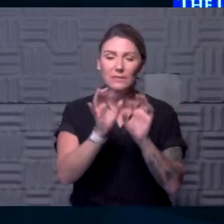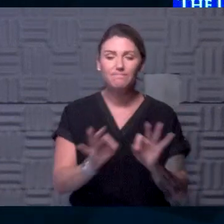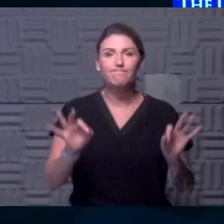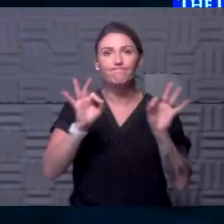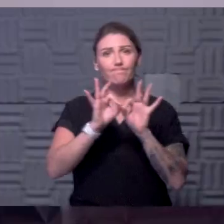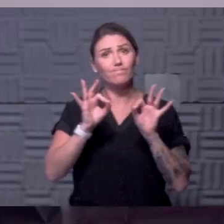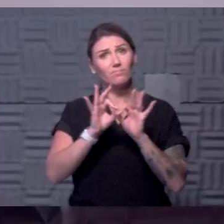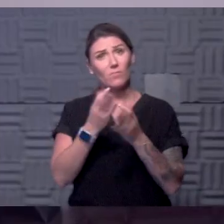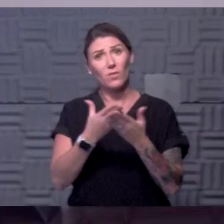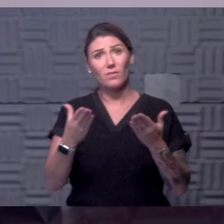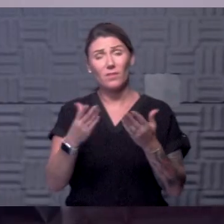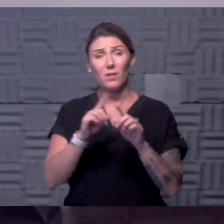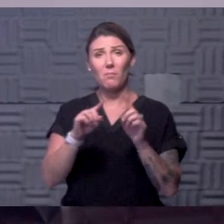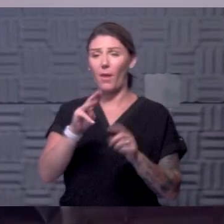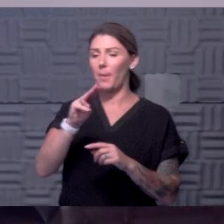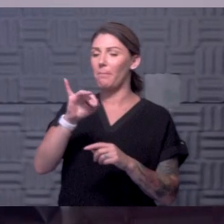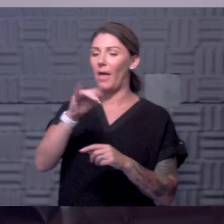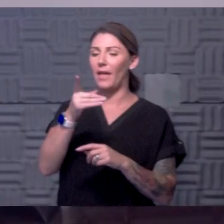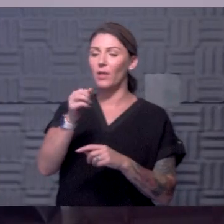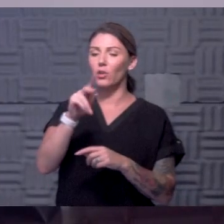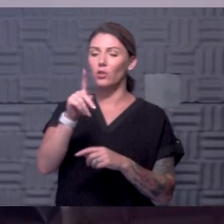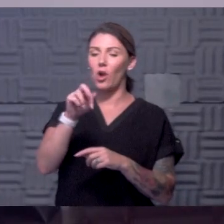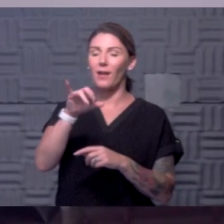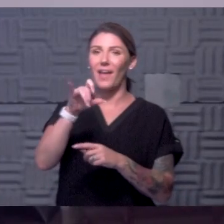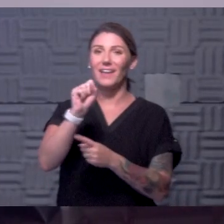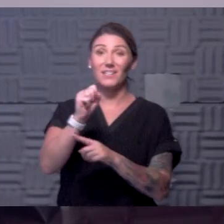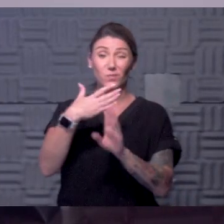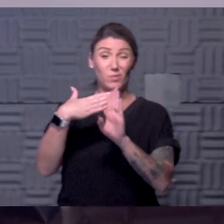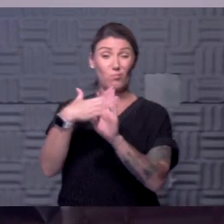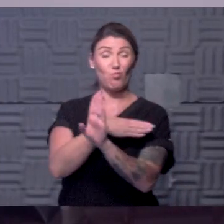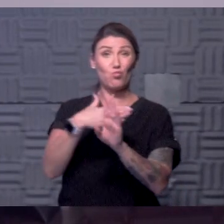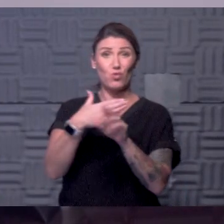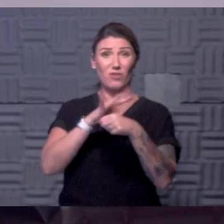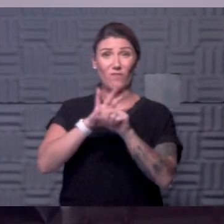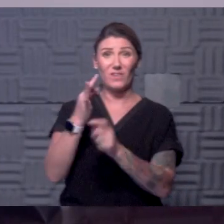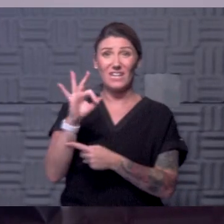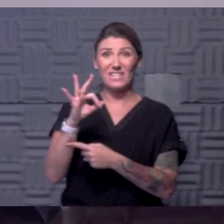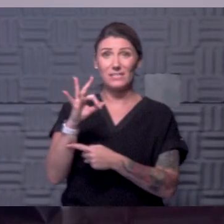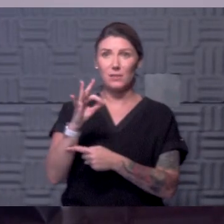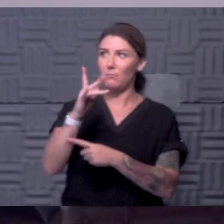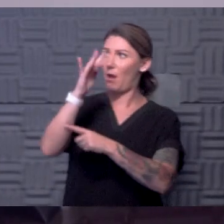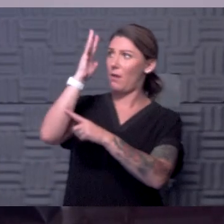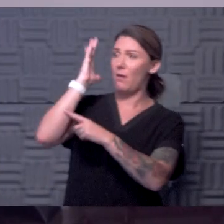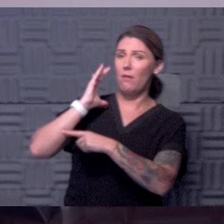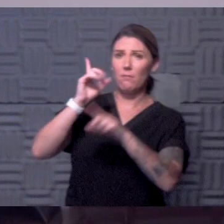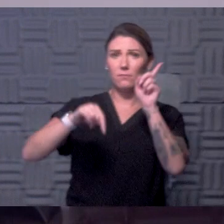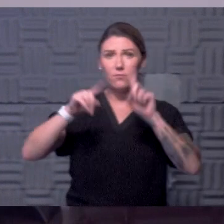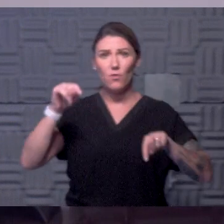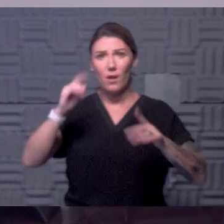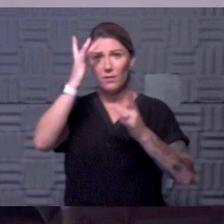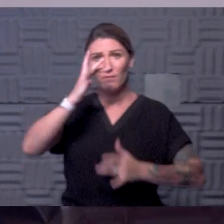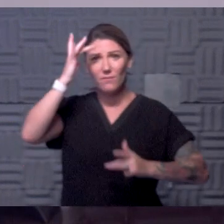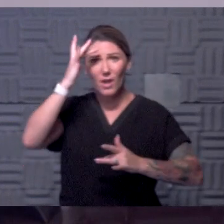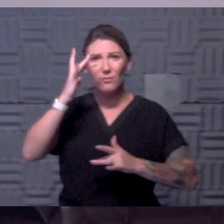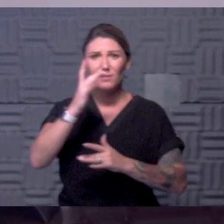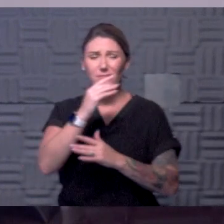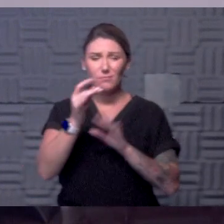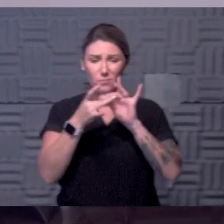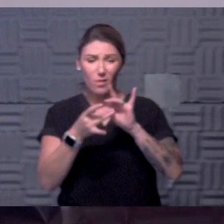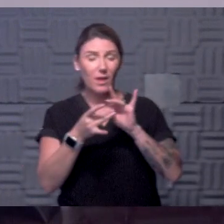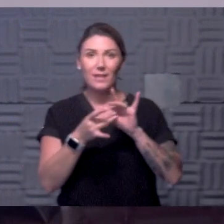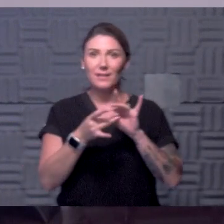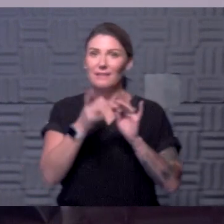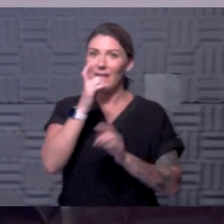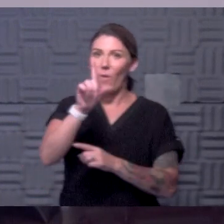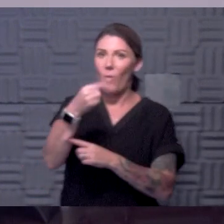but myocarditis was present pre-COVID. We had this way back in the day with different viruses. We still have it to this day with other viruses.